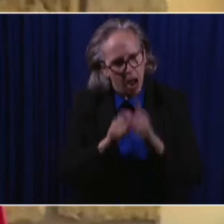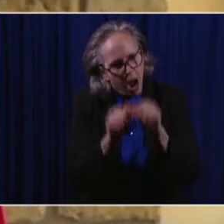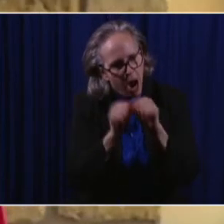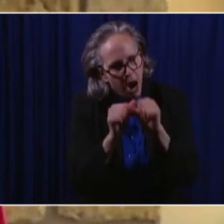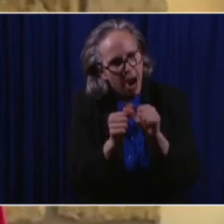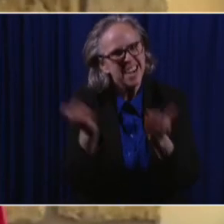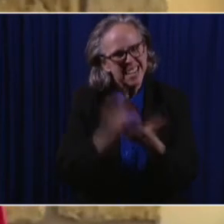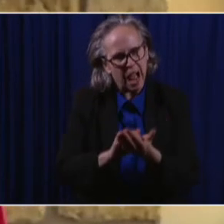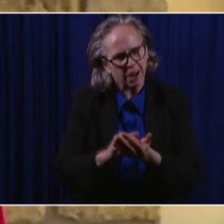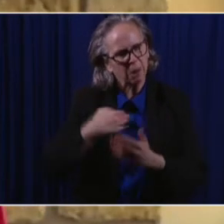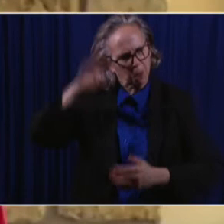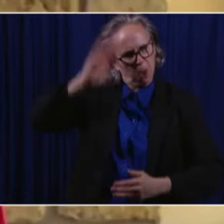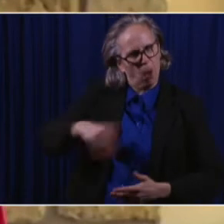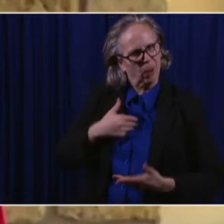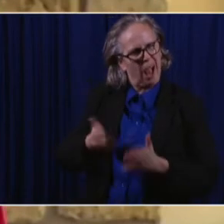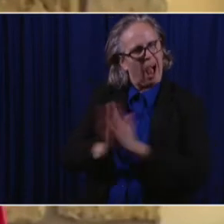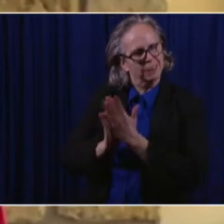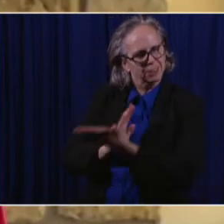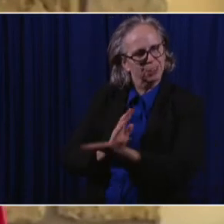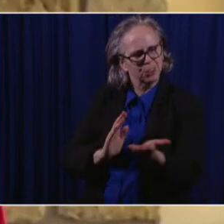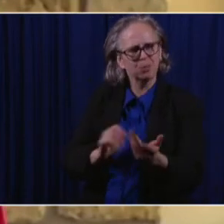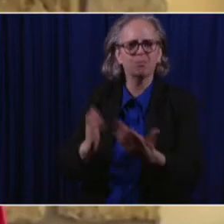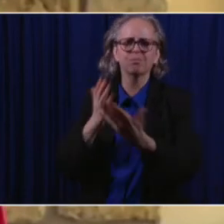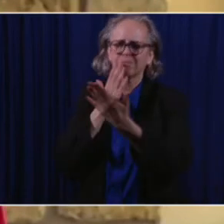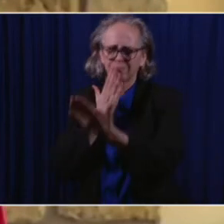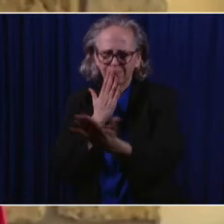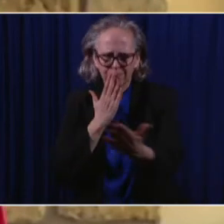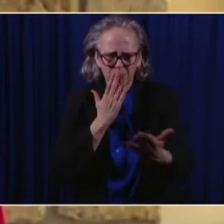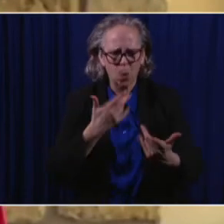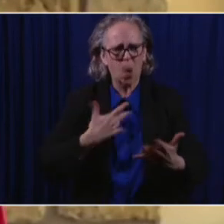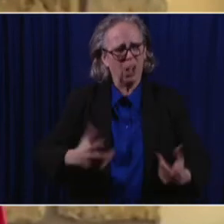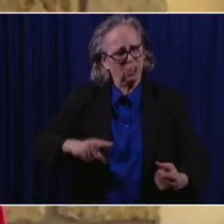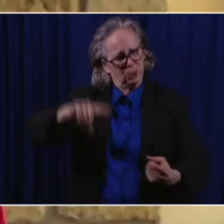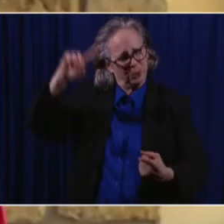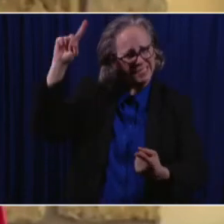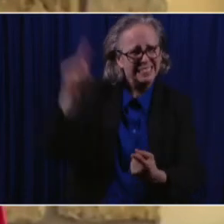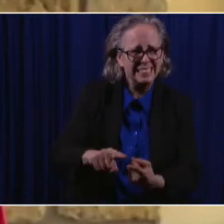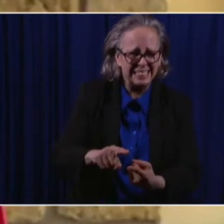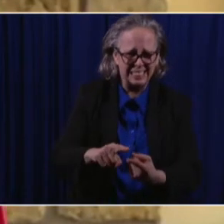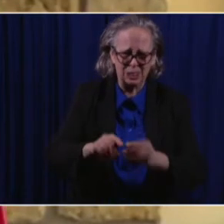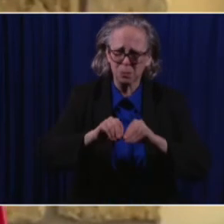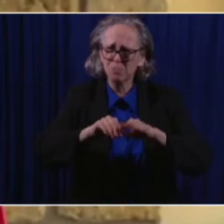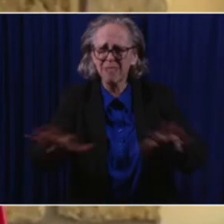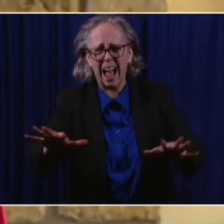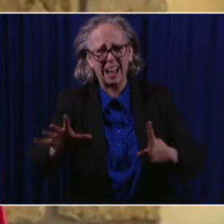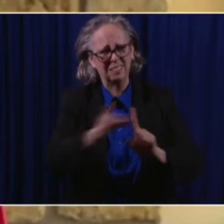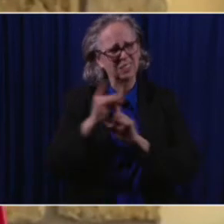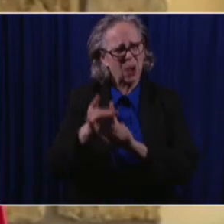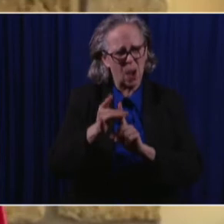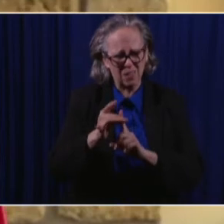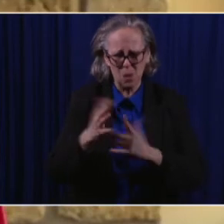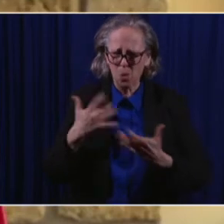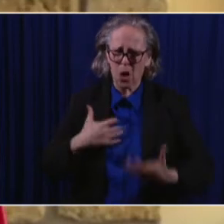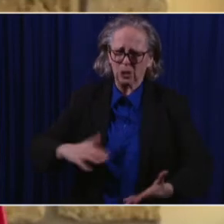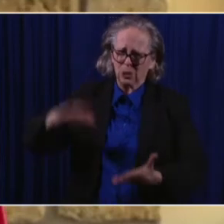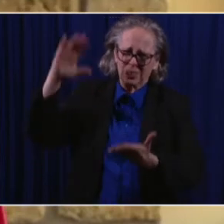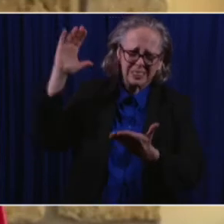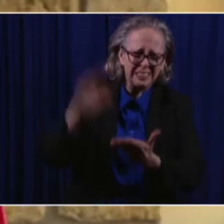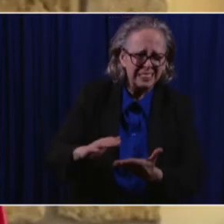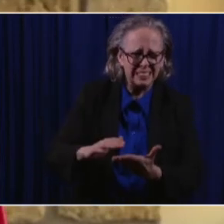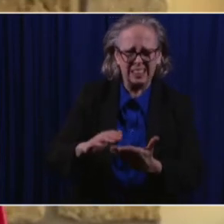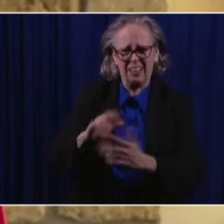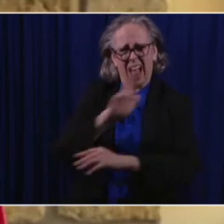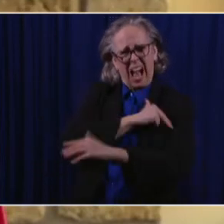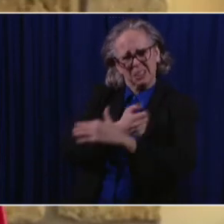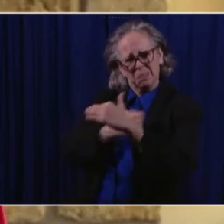can to slow the number of people going through the system, a number of people who are getting the COVID and need to